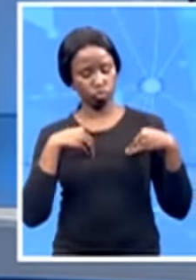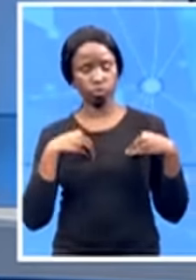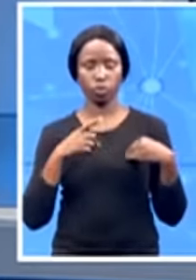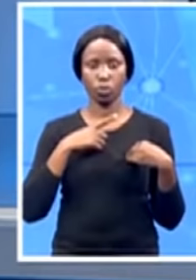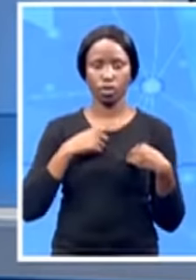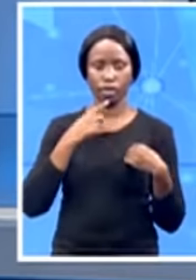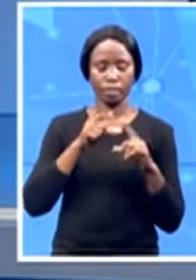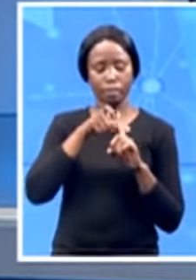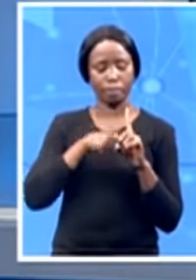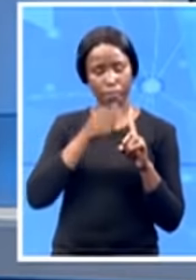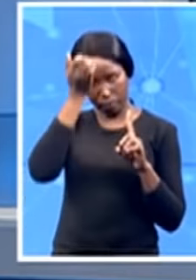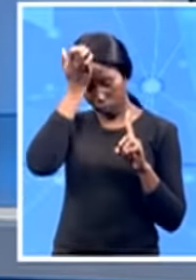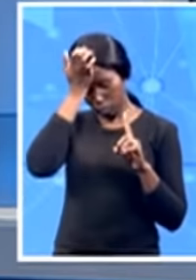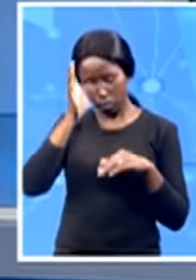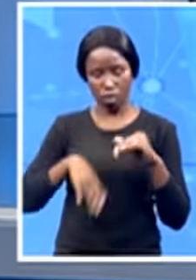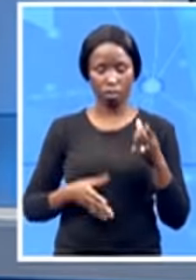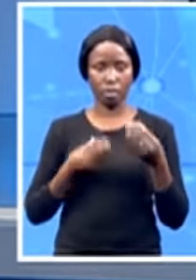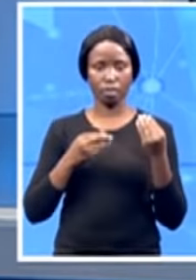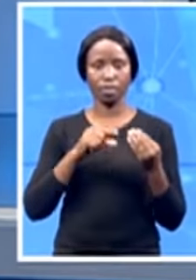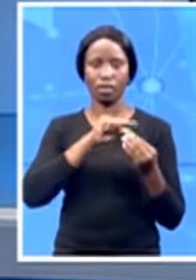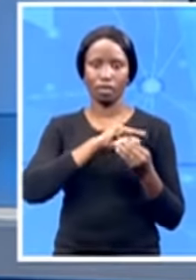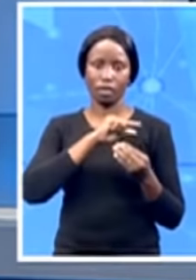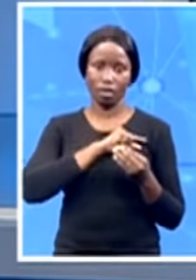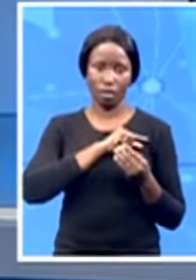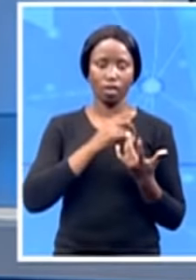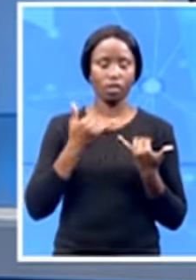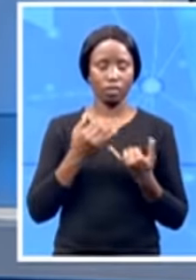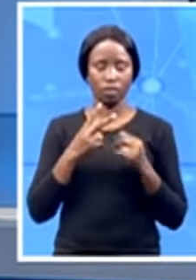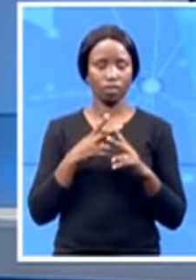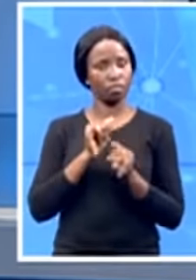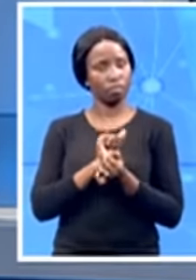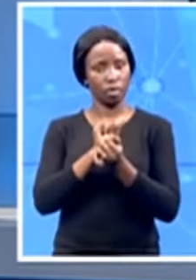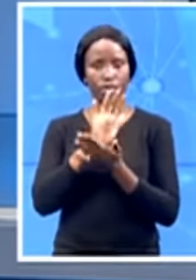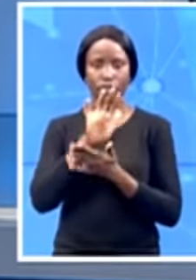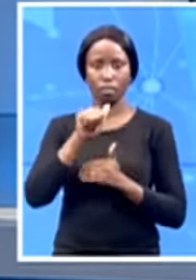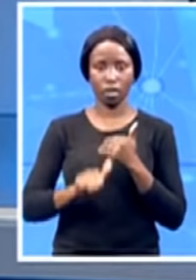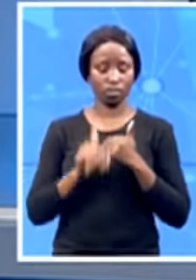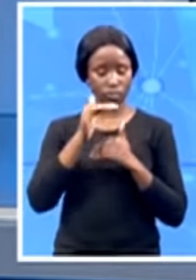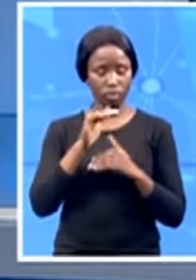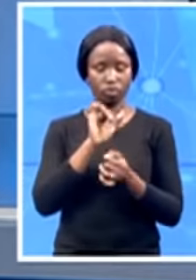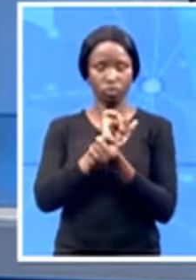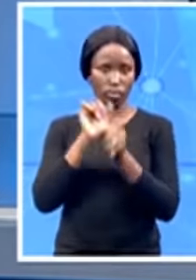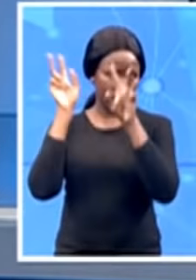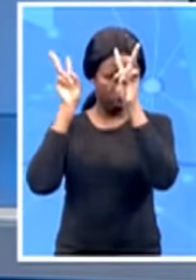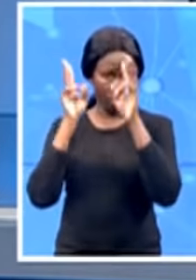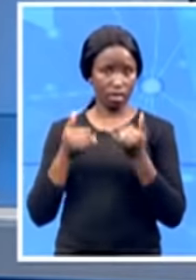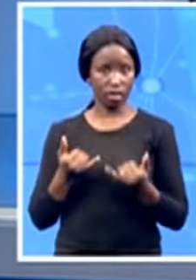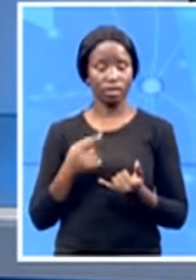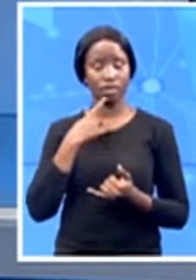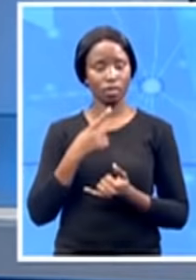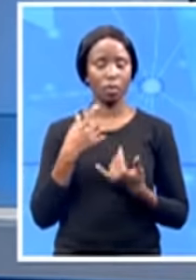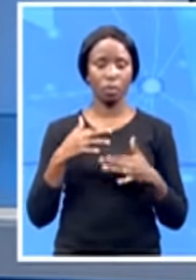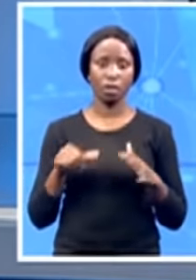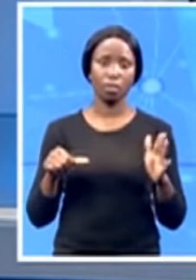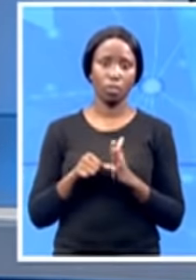of court and sentenced him to 15 months in jail, saying the decision is of great importance to the rule of law. Zuma has to